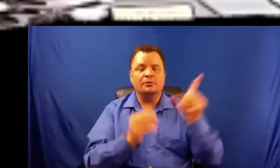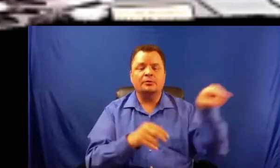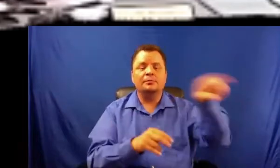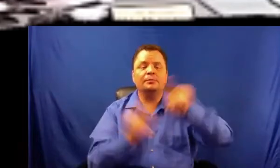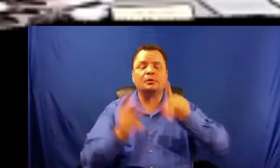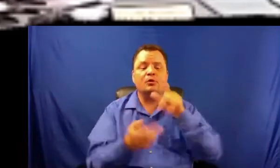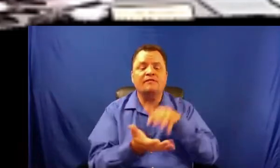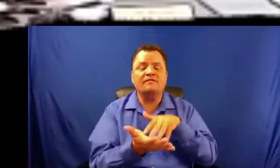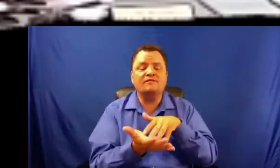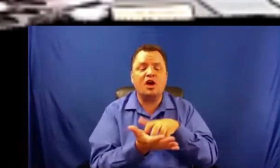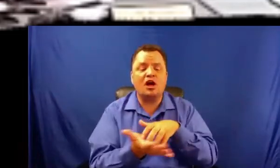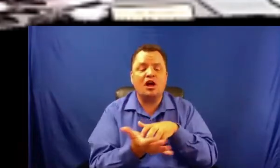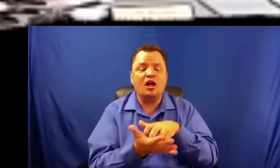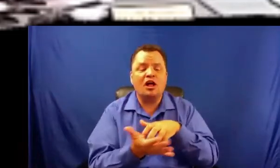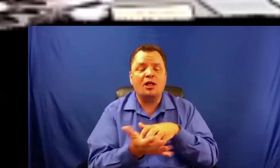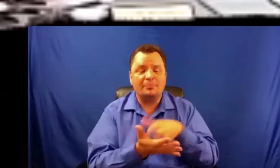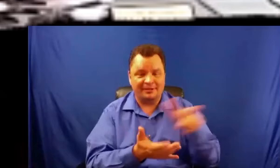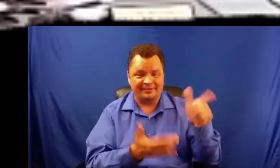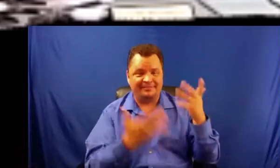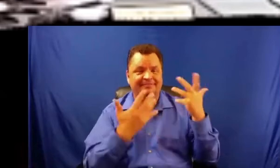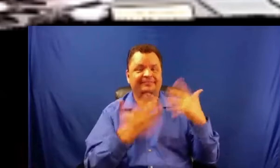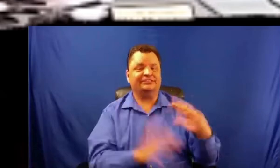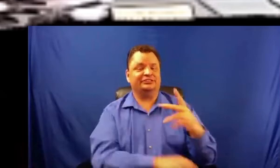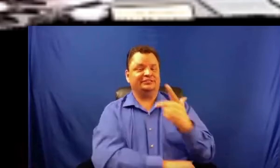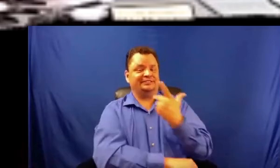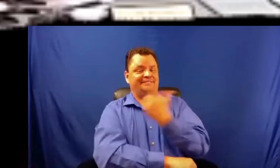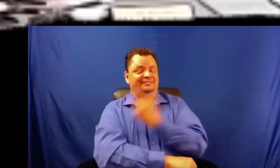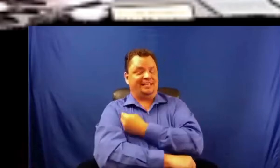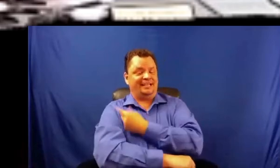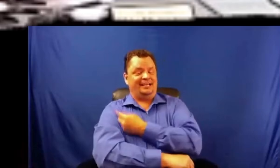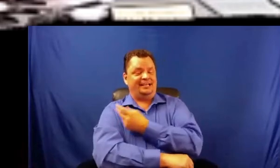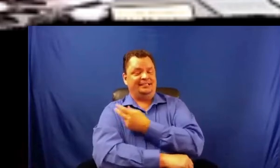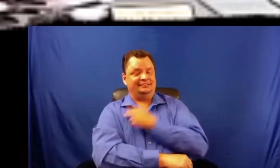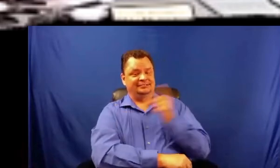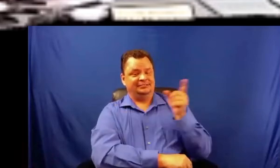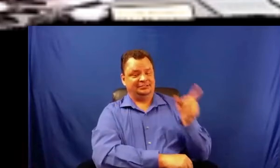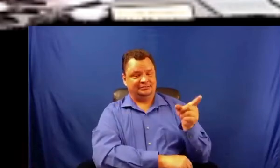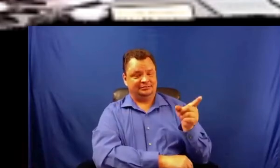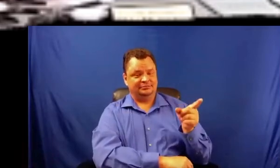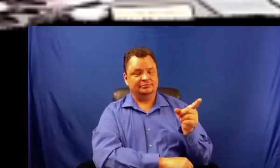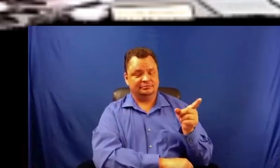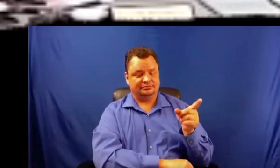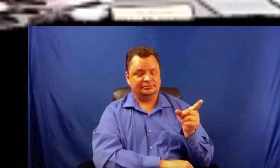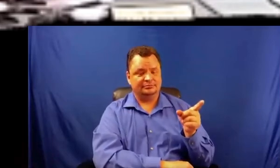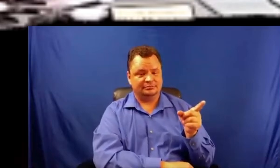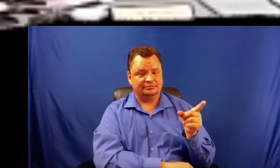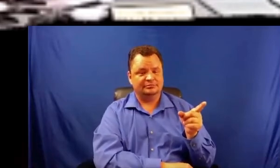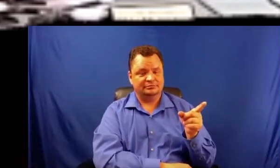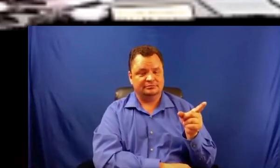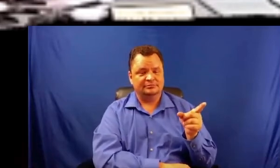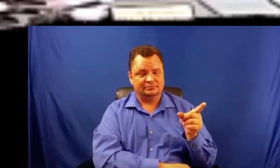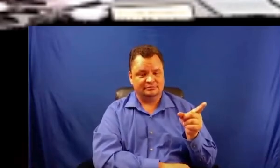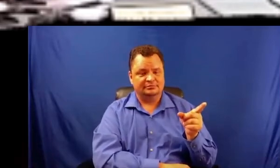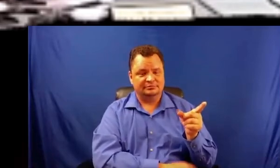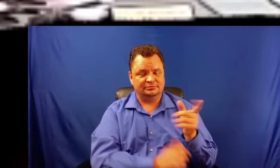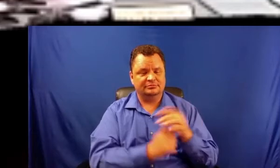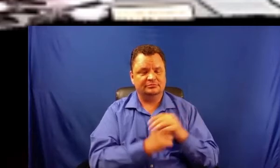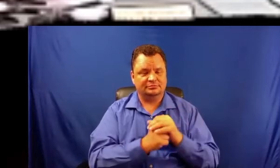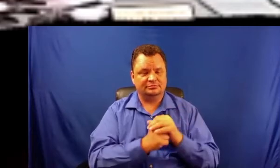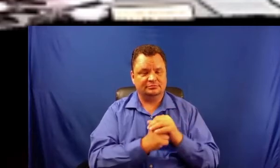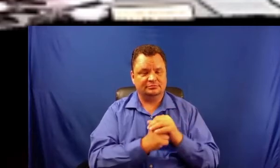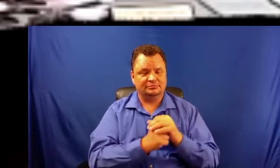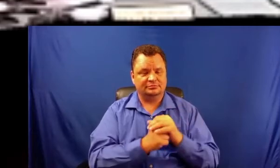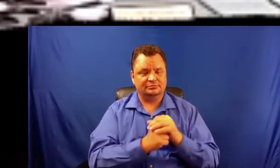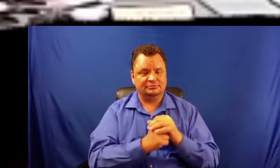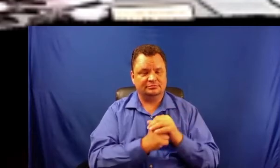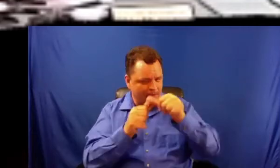are vaccinated or unfortunately have already succumbed. The other thing that I think is important to note is we